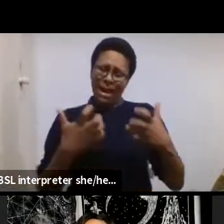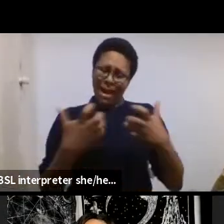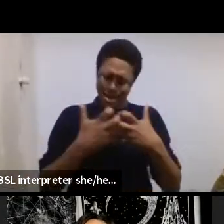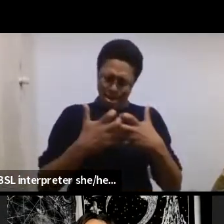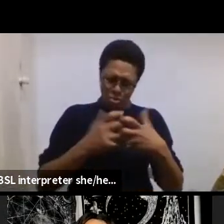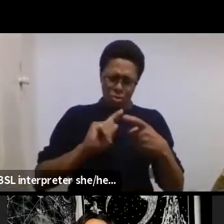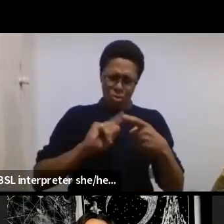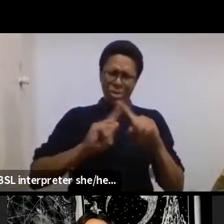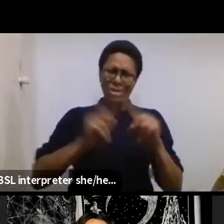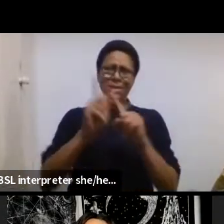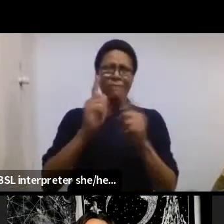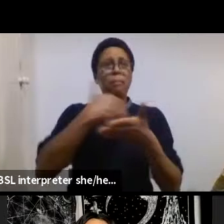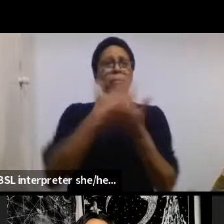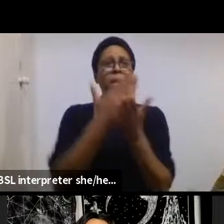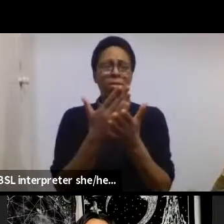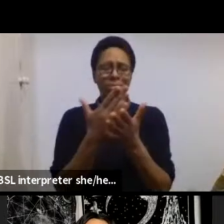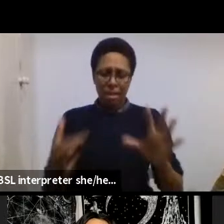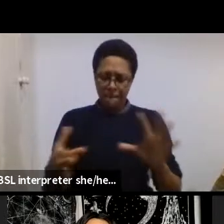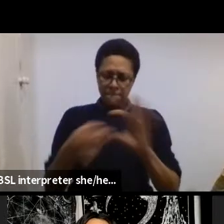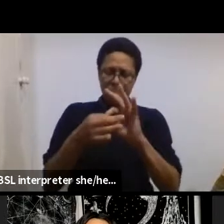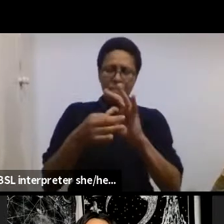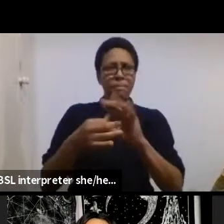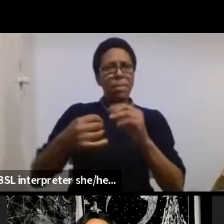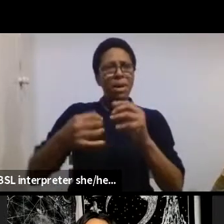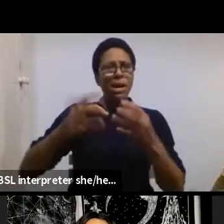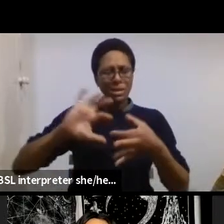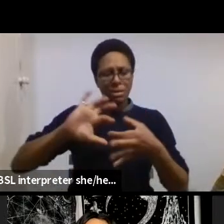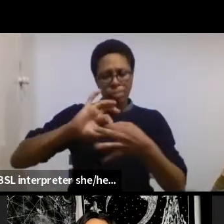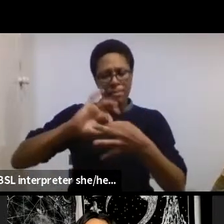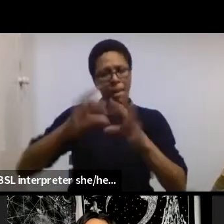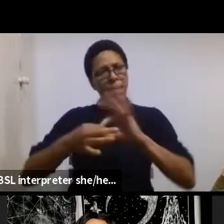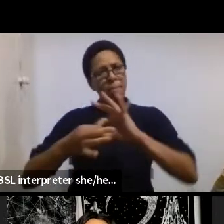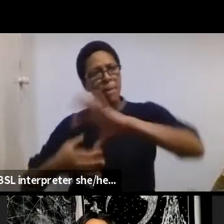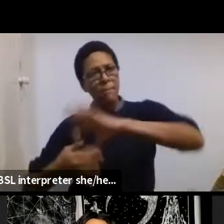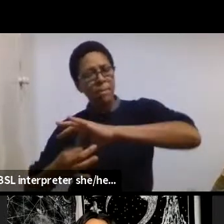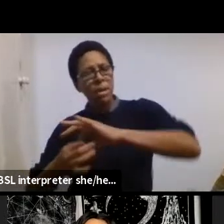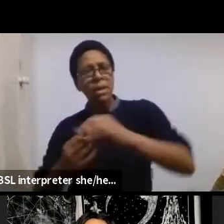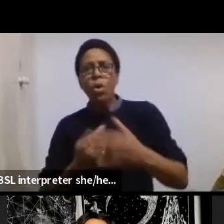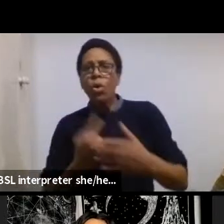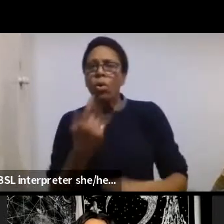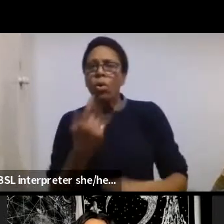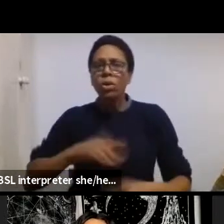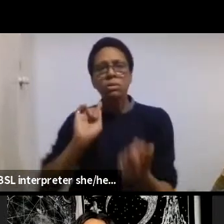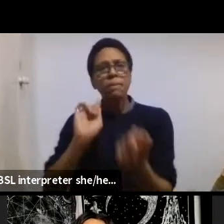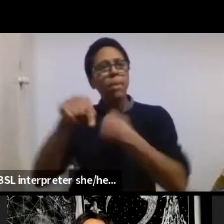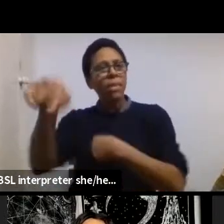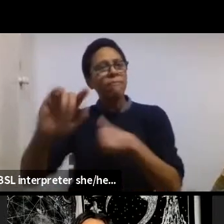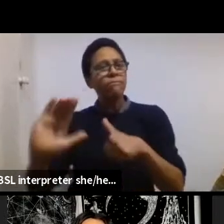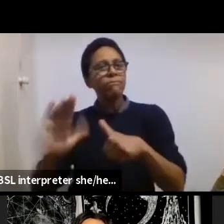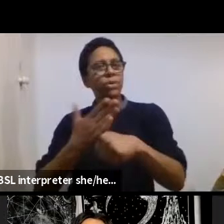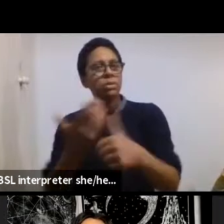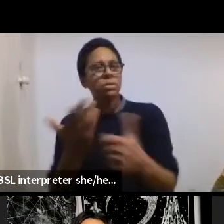your ace identity? Would anyone like to start us on that one?